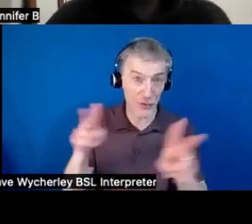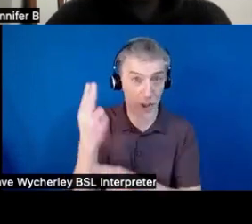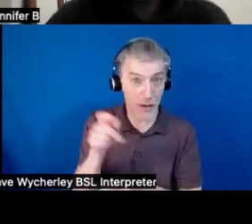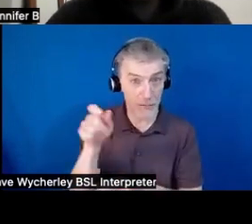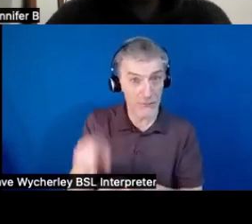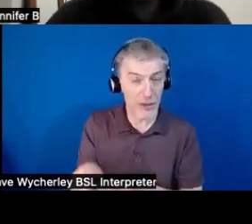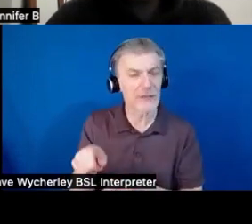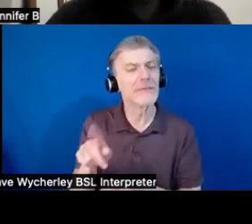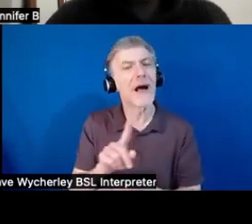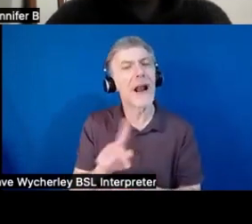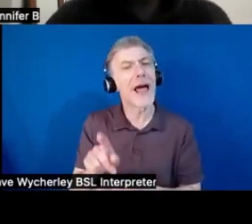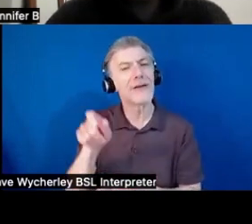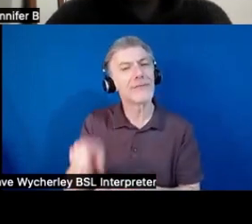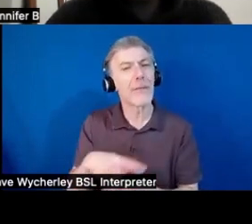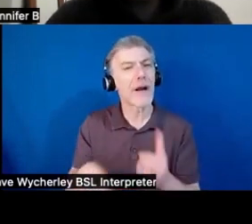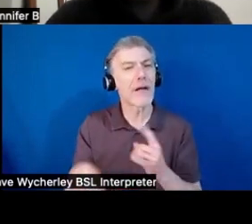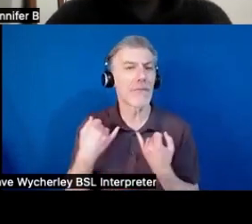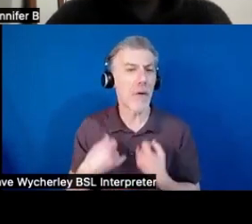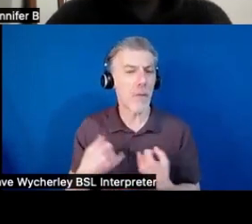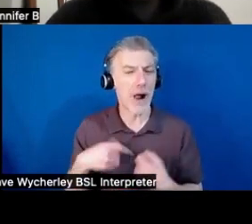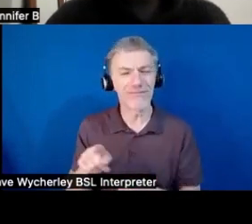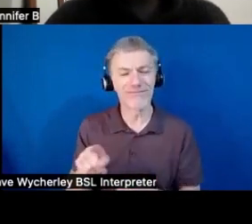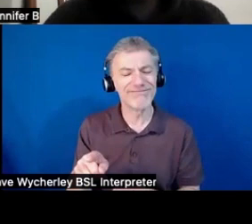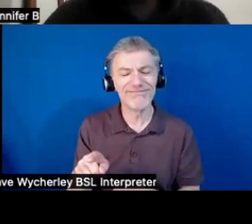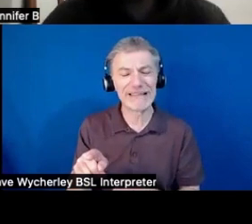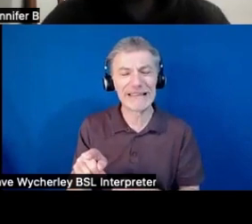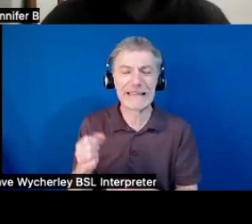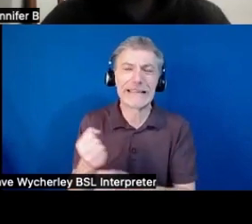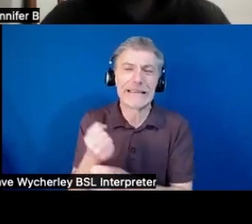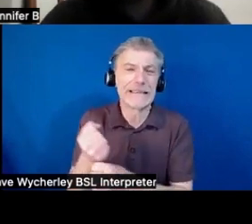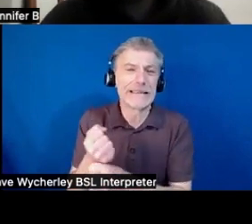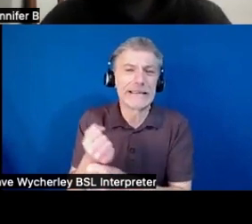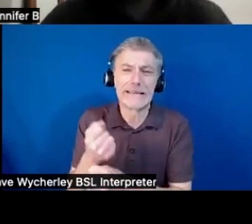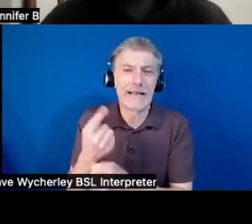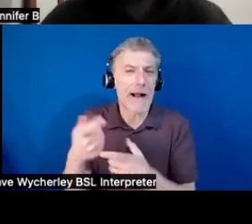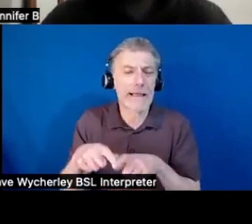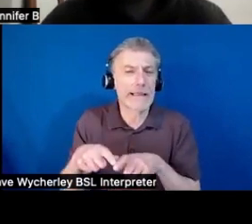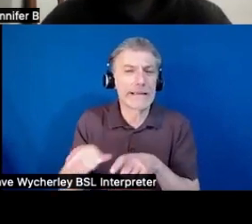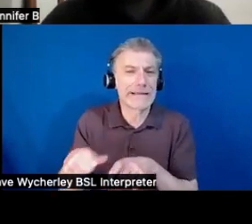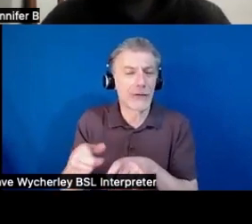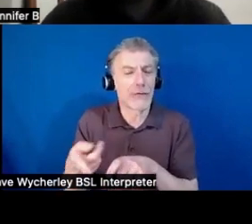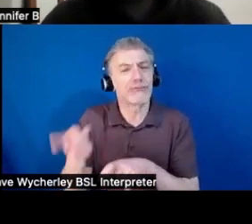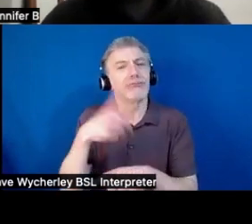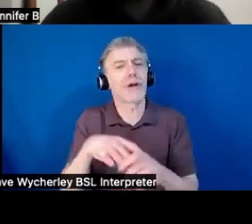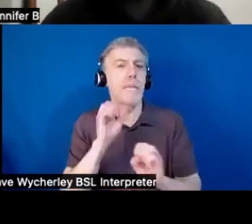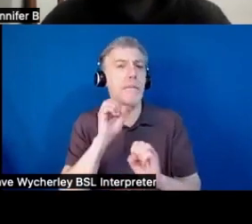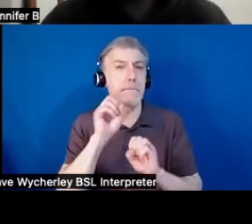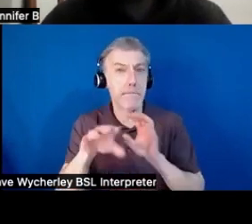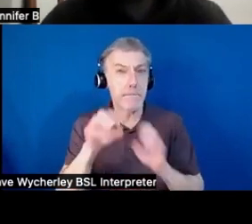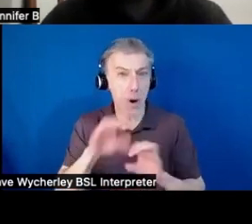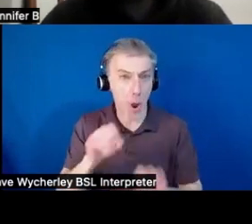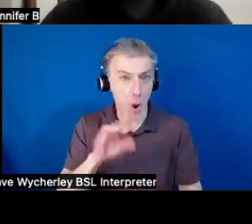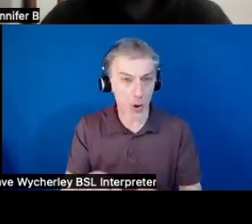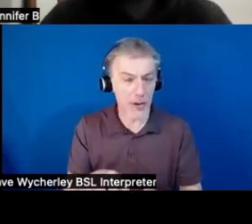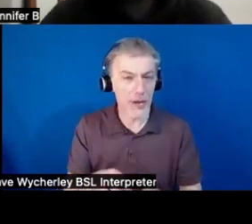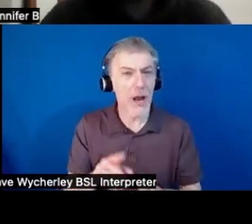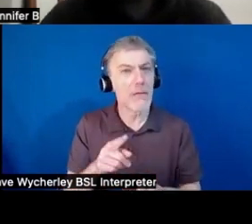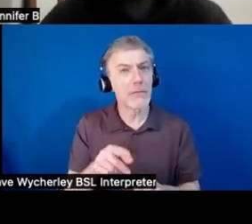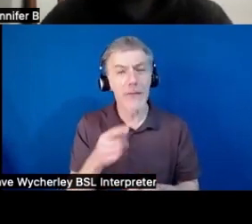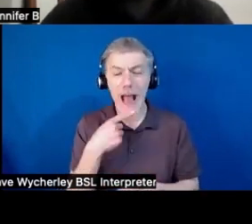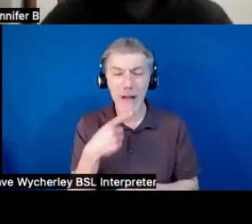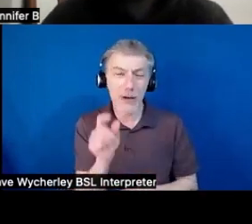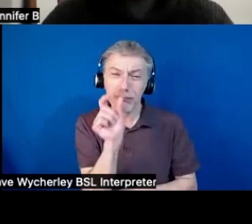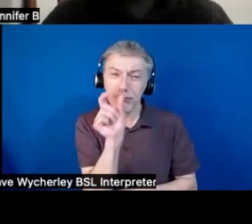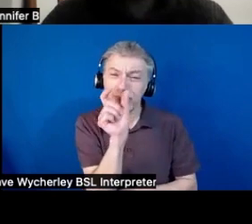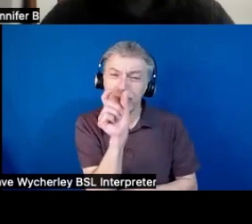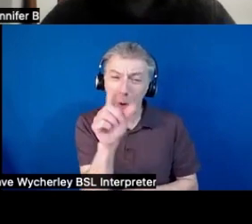recognizable to them. And they started a blog in which they wrote what they termed textlings. So these very small little